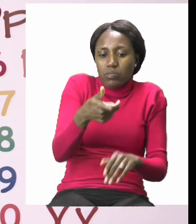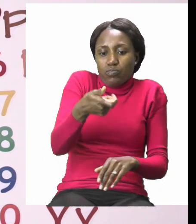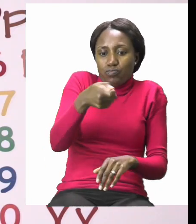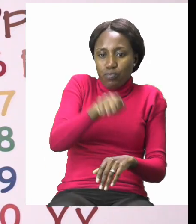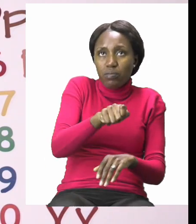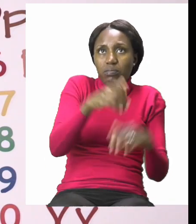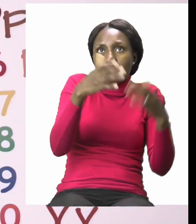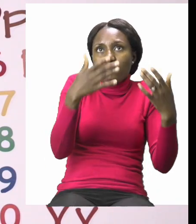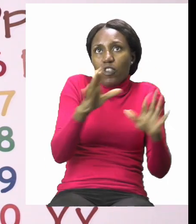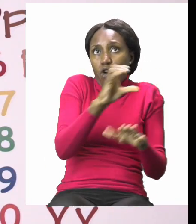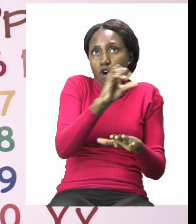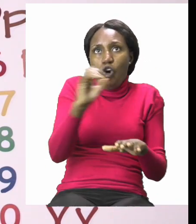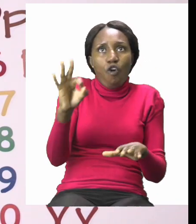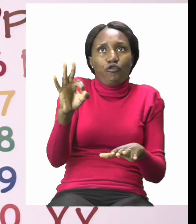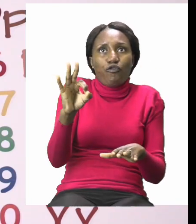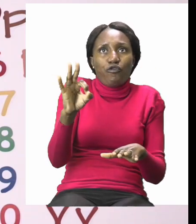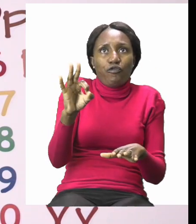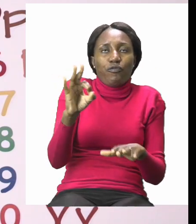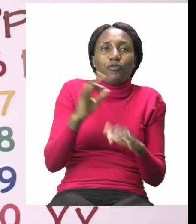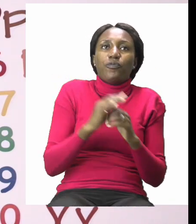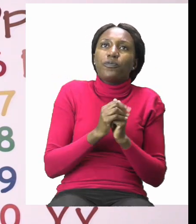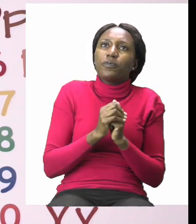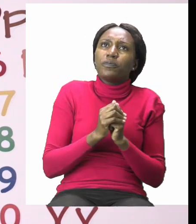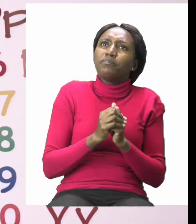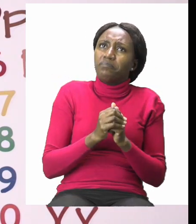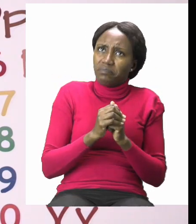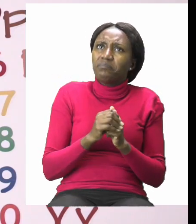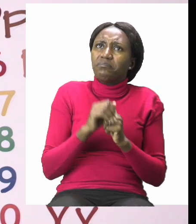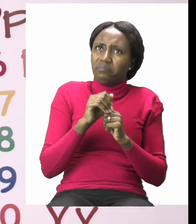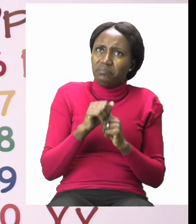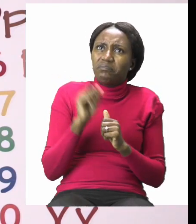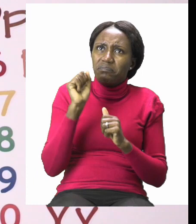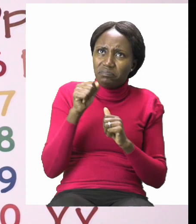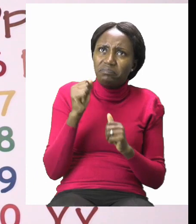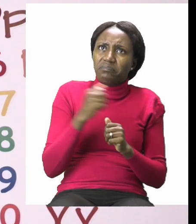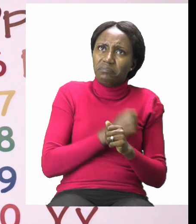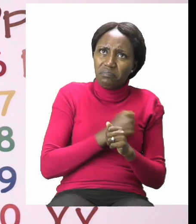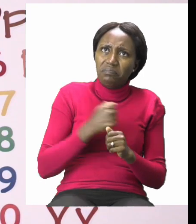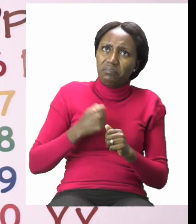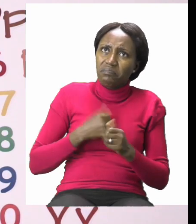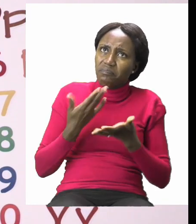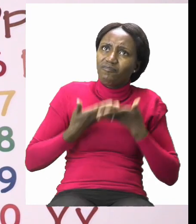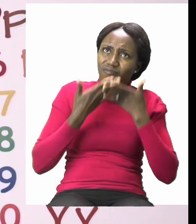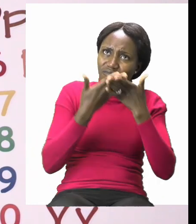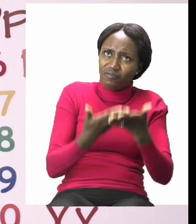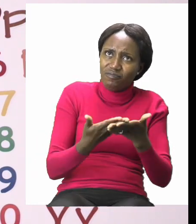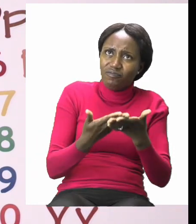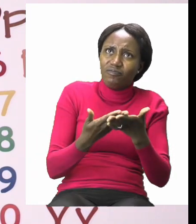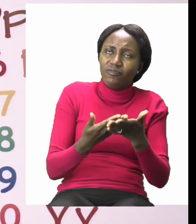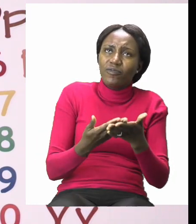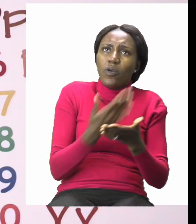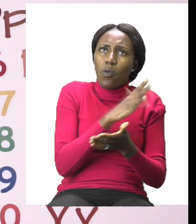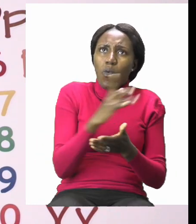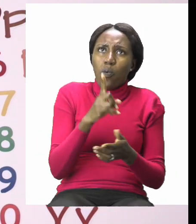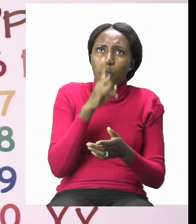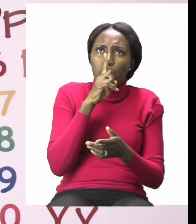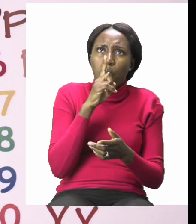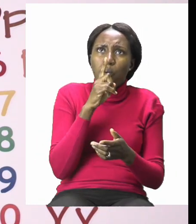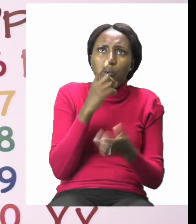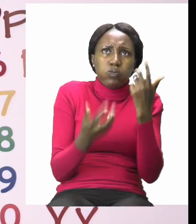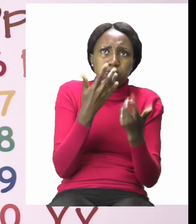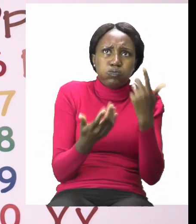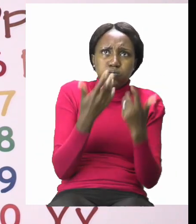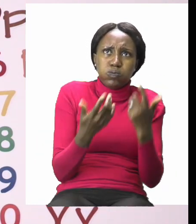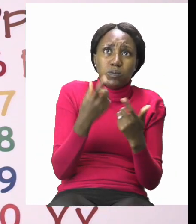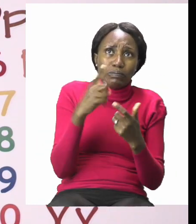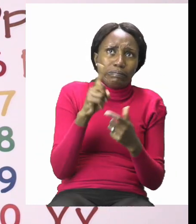dangerous. Of course, you can help your parents to boil water, but anything that is too hot